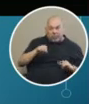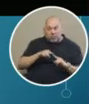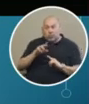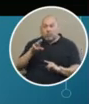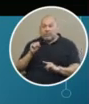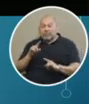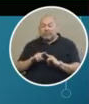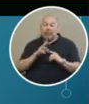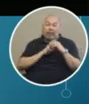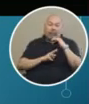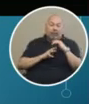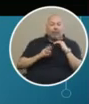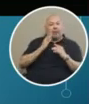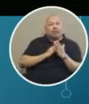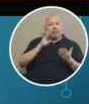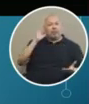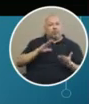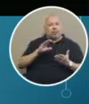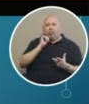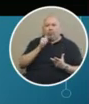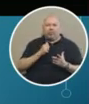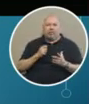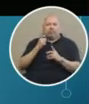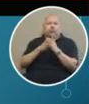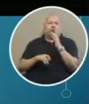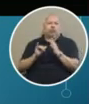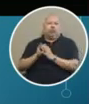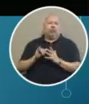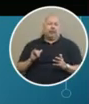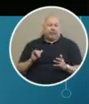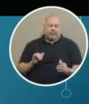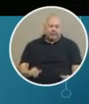we're realizing because we won't be charged for that.